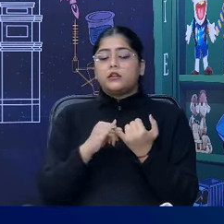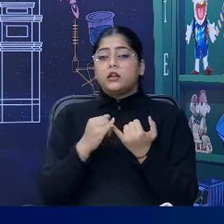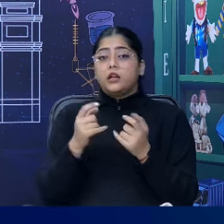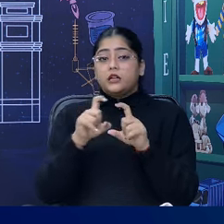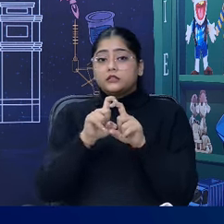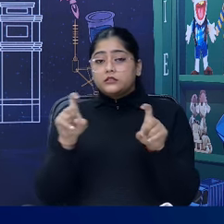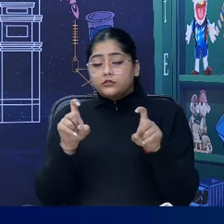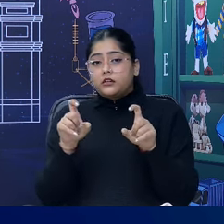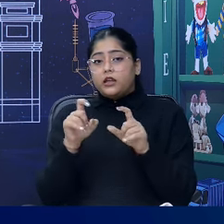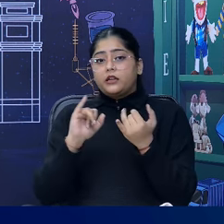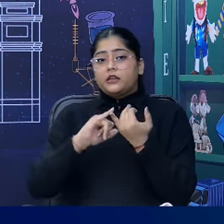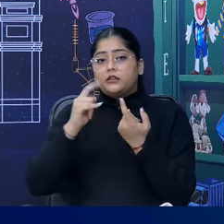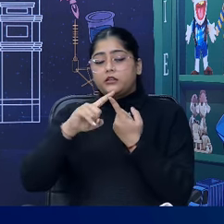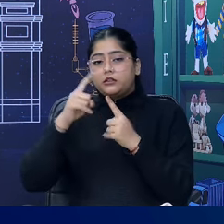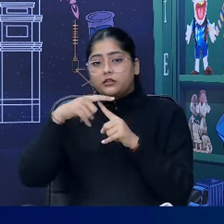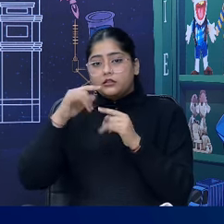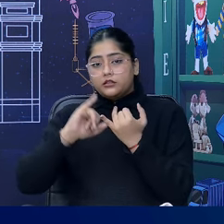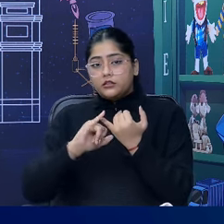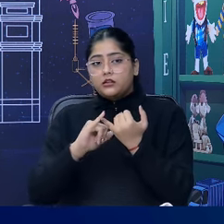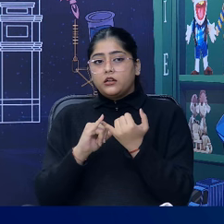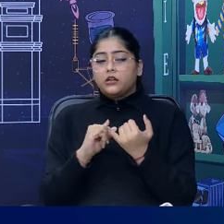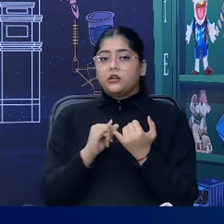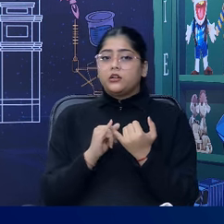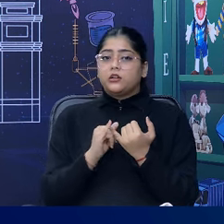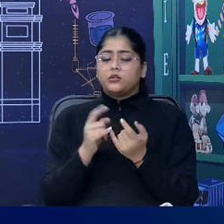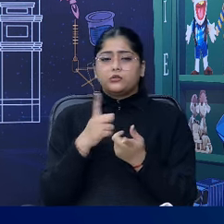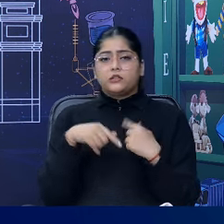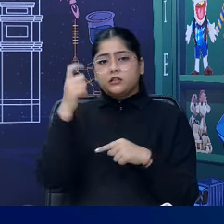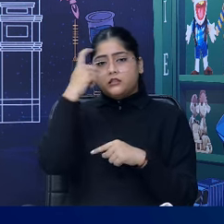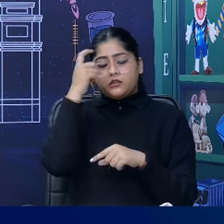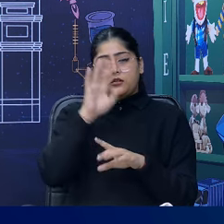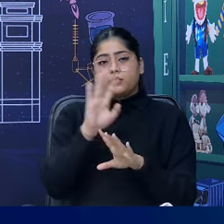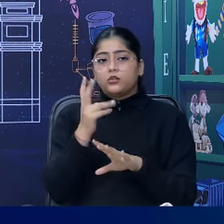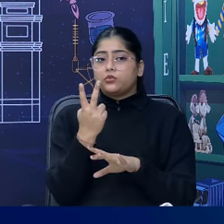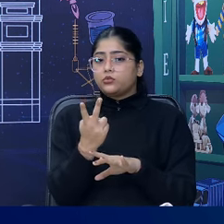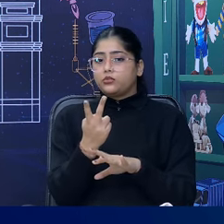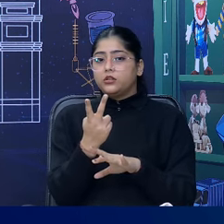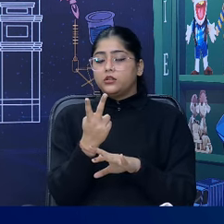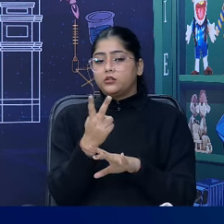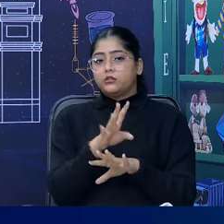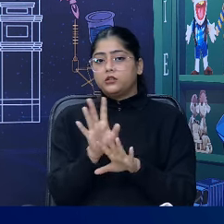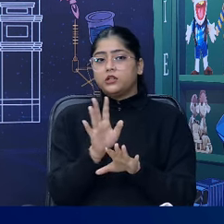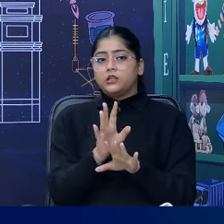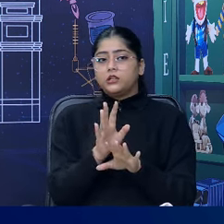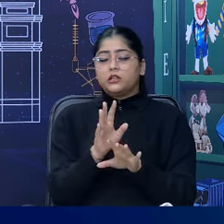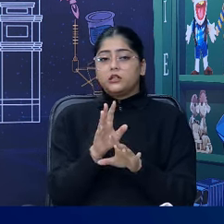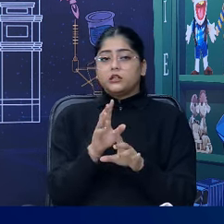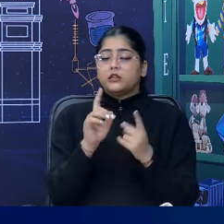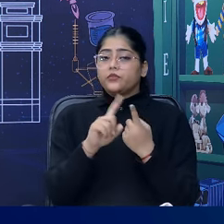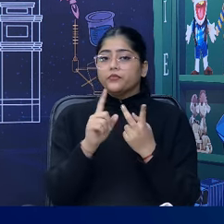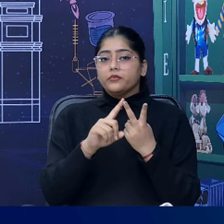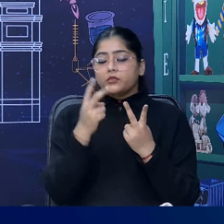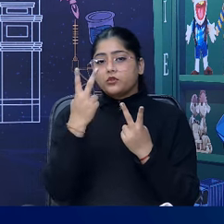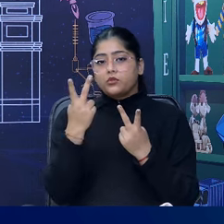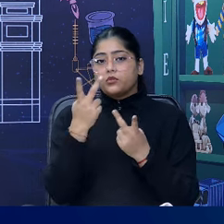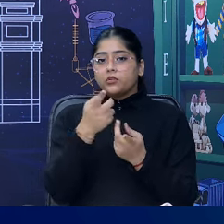elements and distinct elements, so you can just think for two conditions. As per those two conditions, you